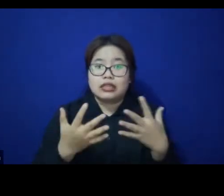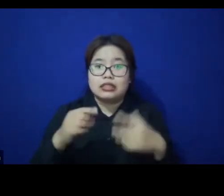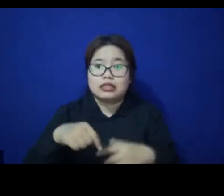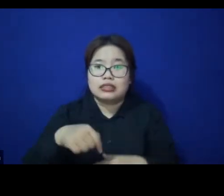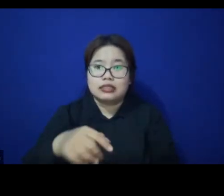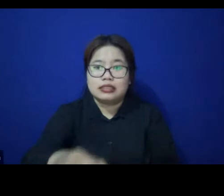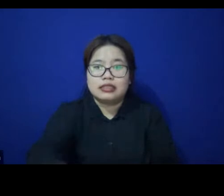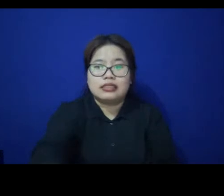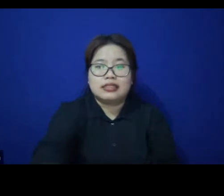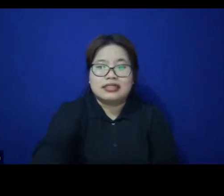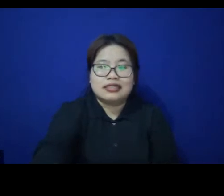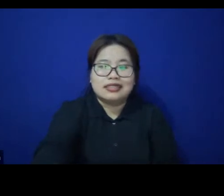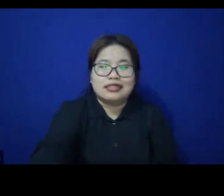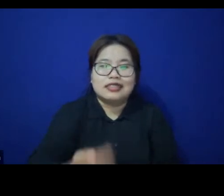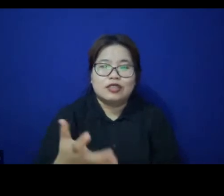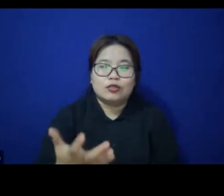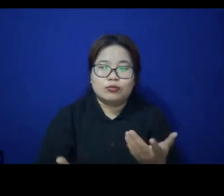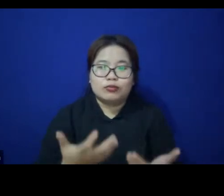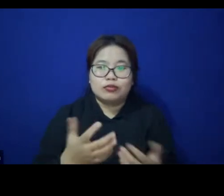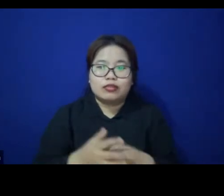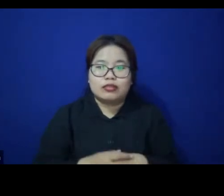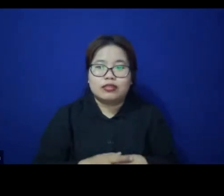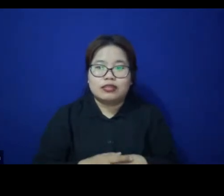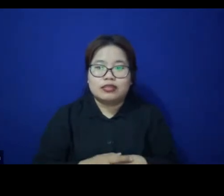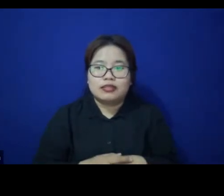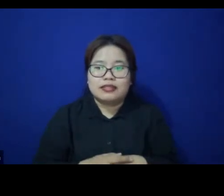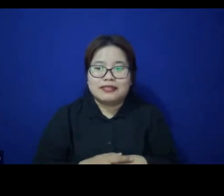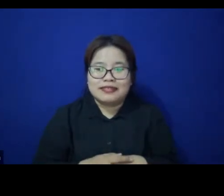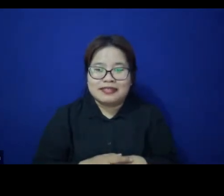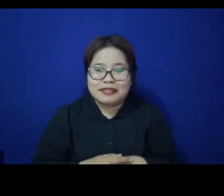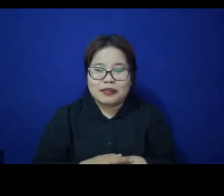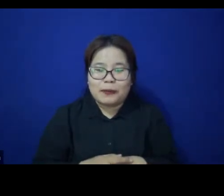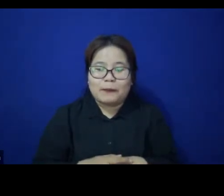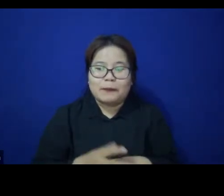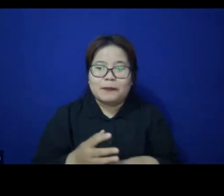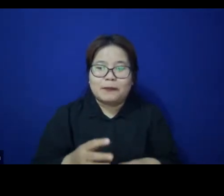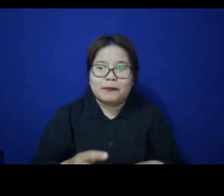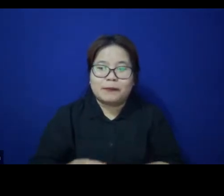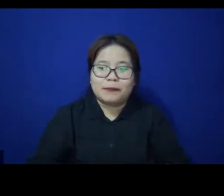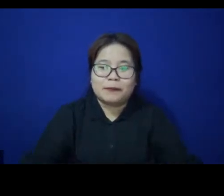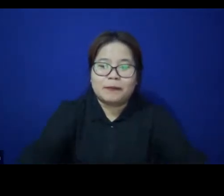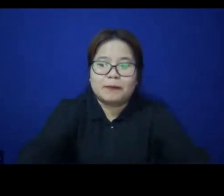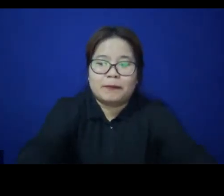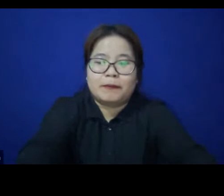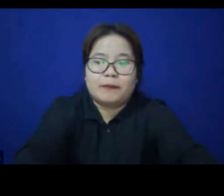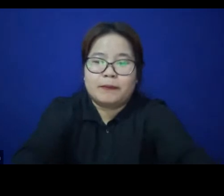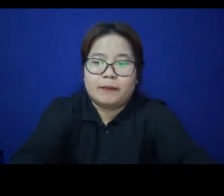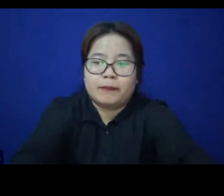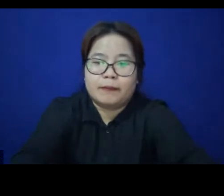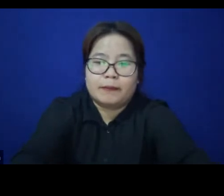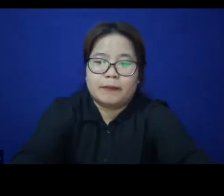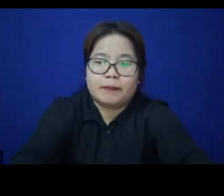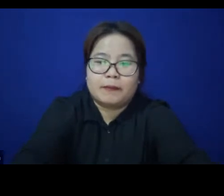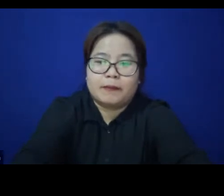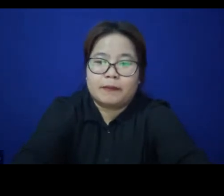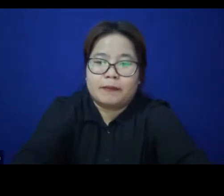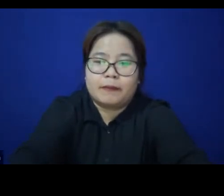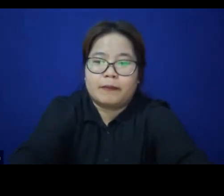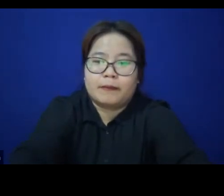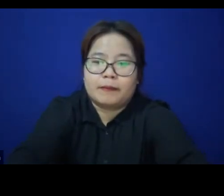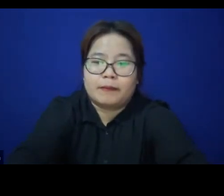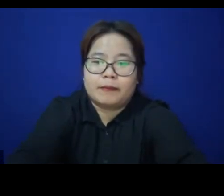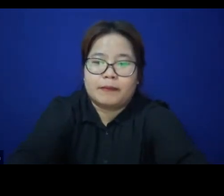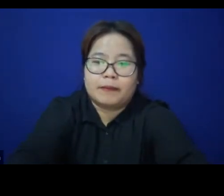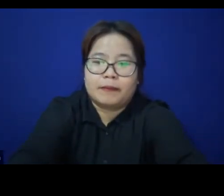and I think I might end the discussion of the case, was that the tribunal found the NDIS can only do so